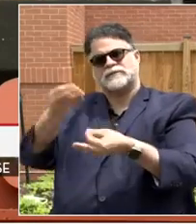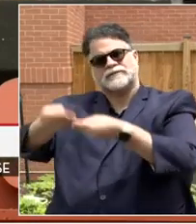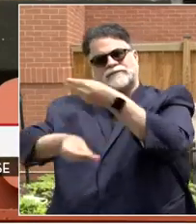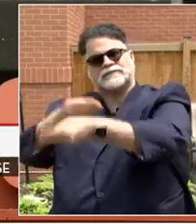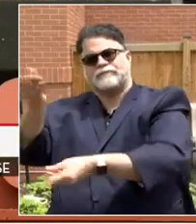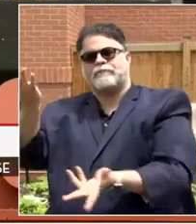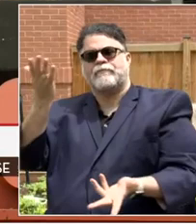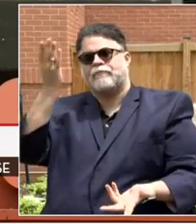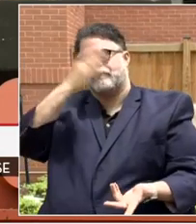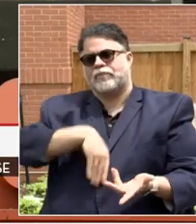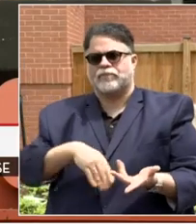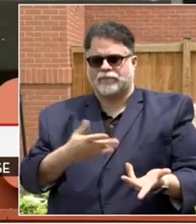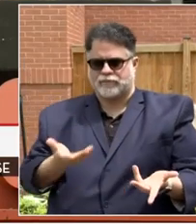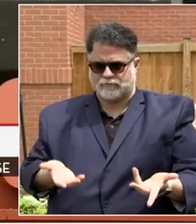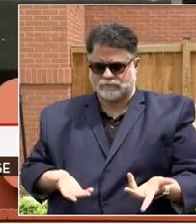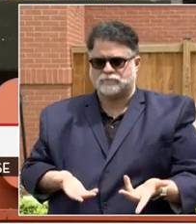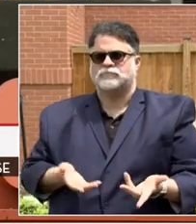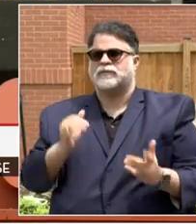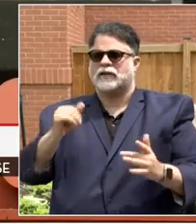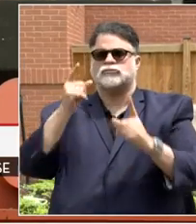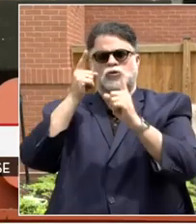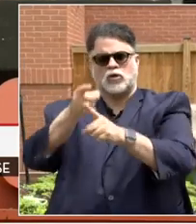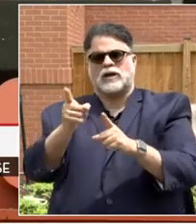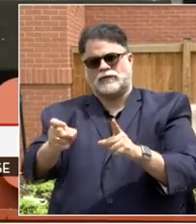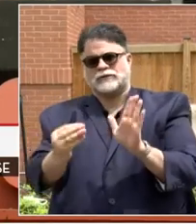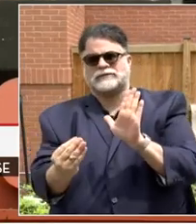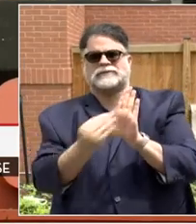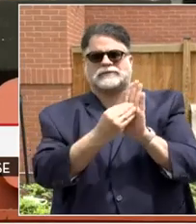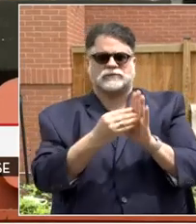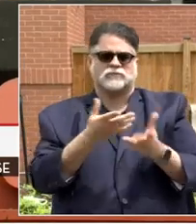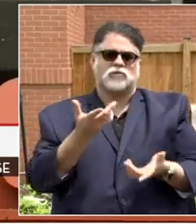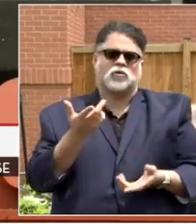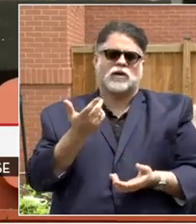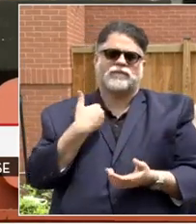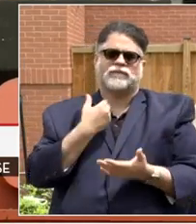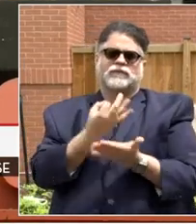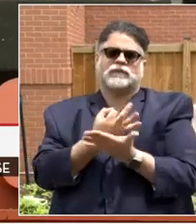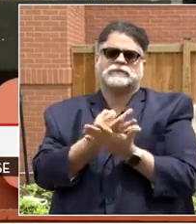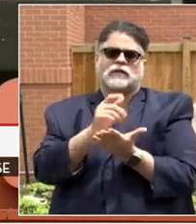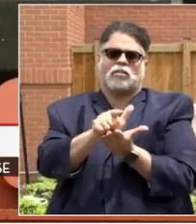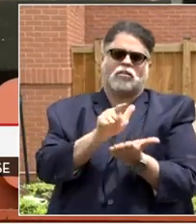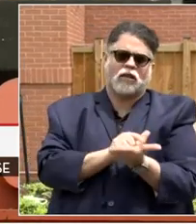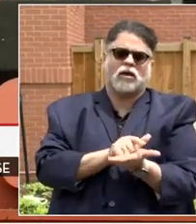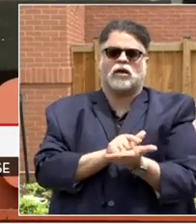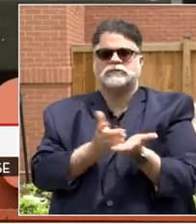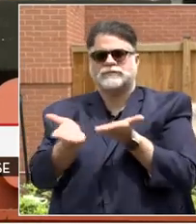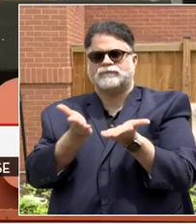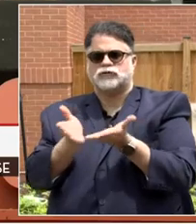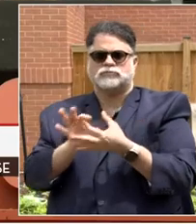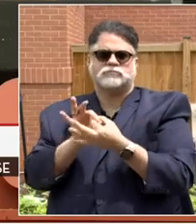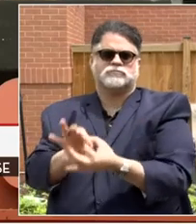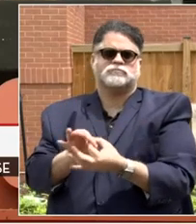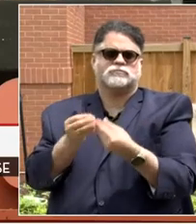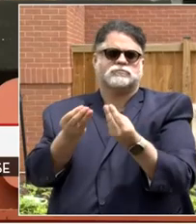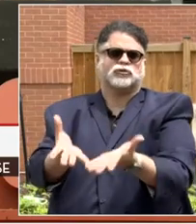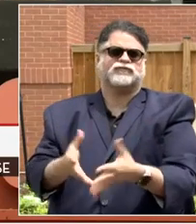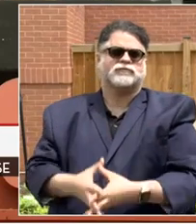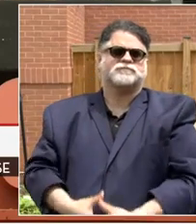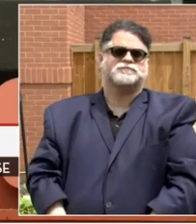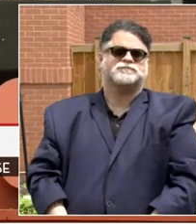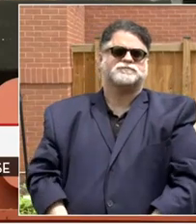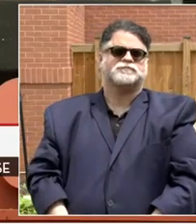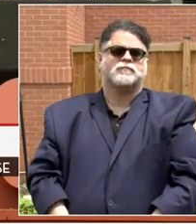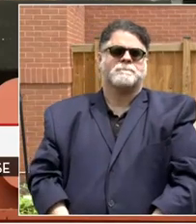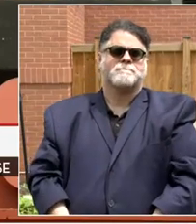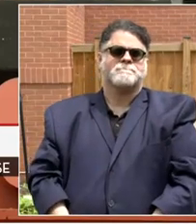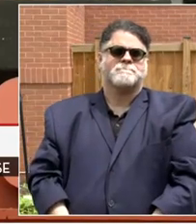So that's what it's about. Is the task force still going to convene this month? That was the original plan. Yes, so I